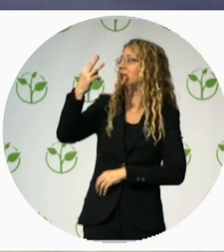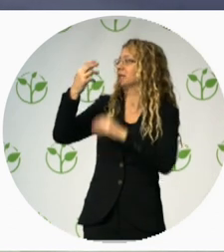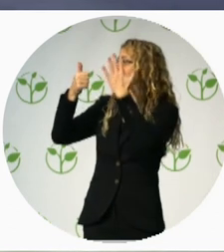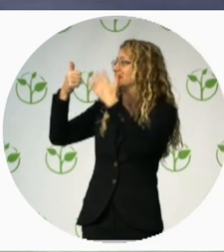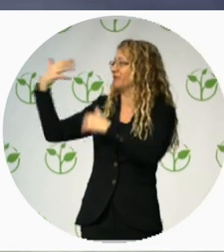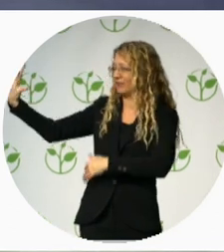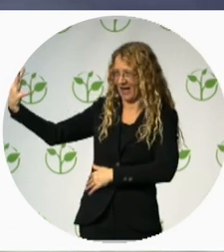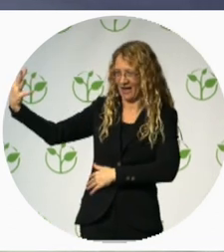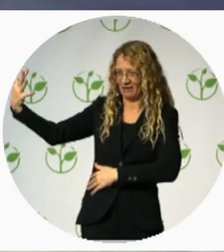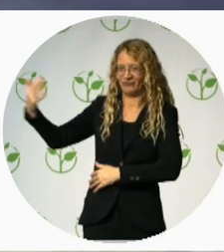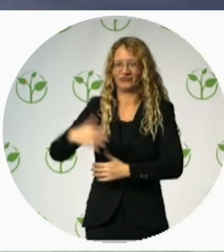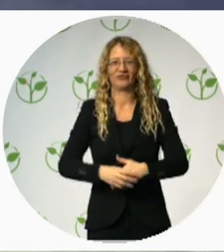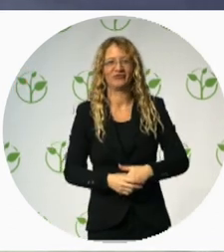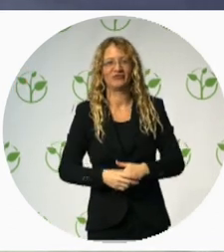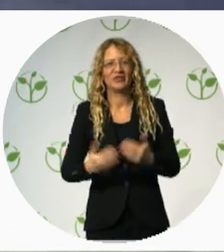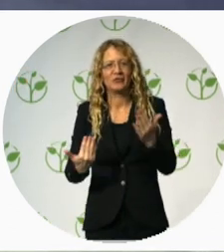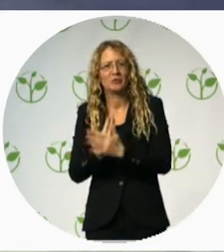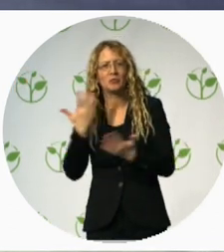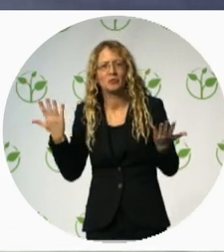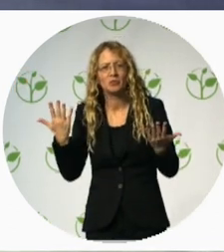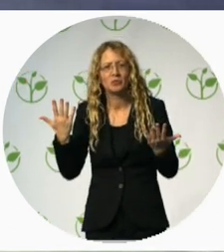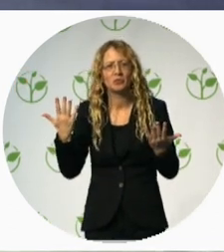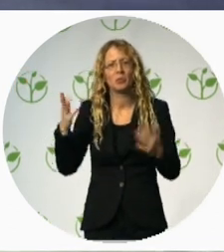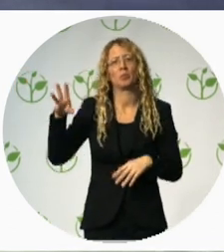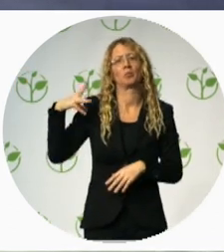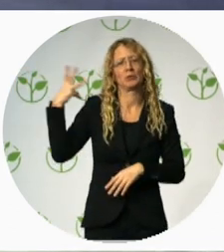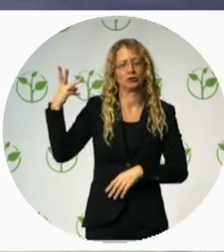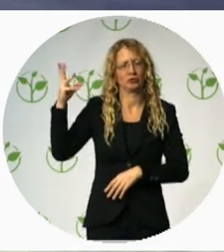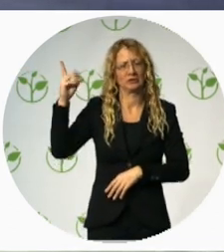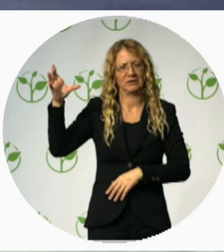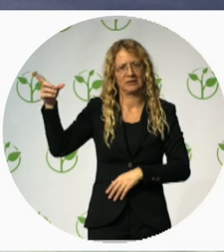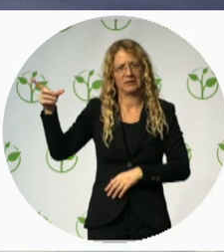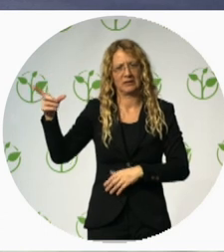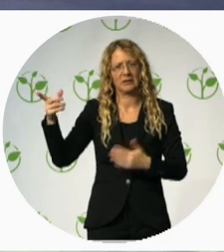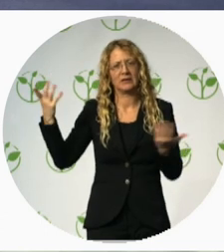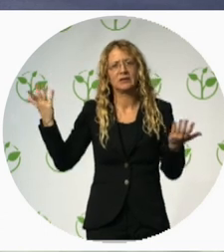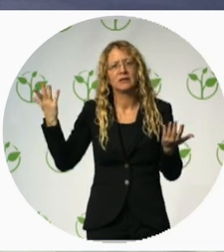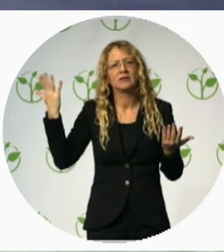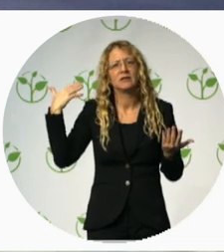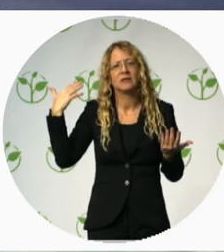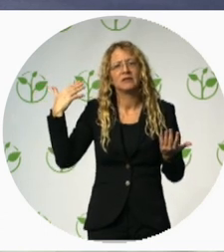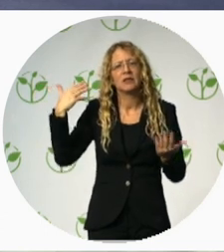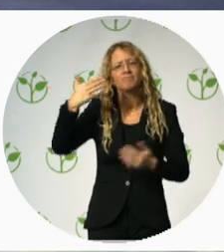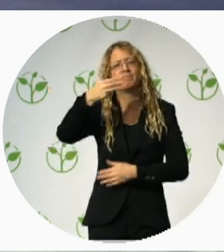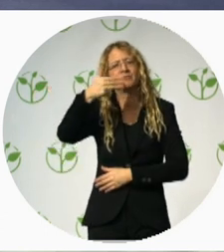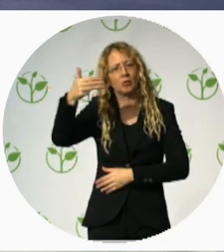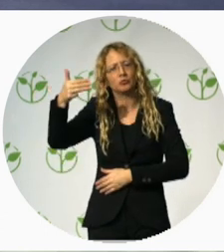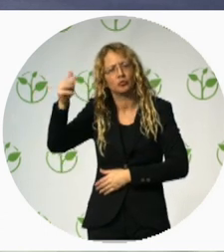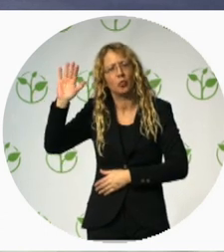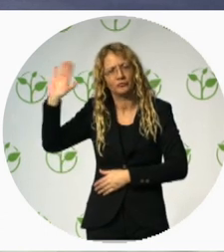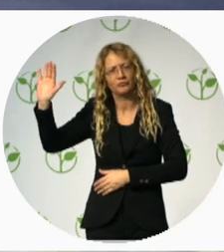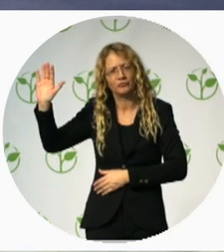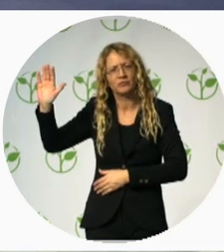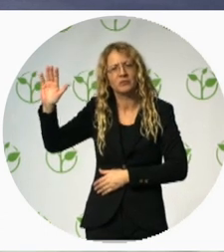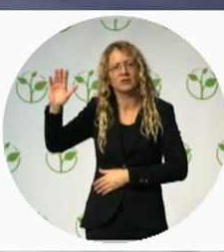Washington. The organization has developed Microsoft Office 365, a cloud-based subscription service for Windows, Mac OS,